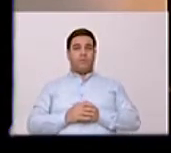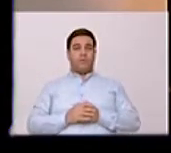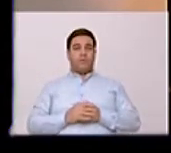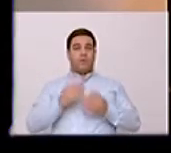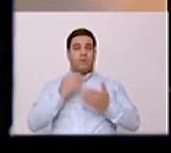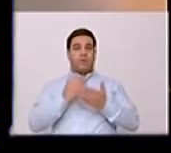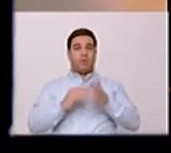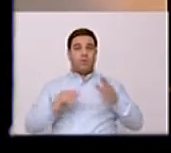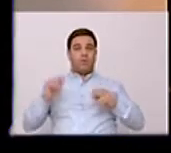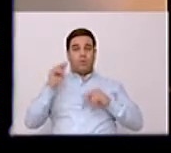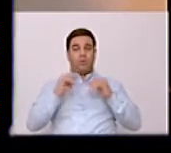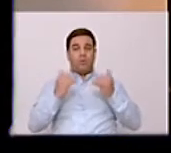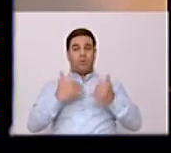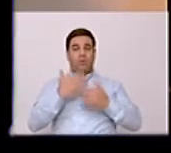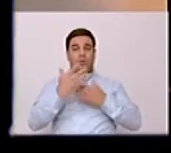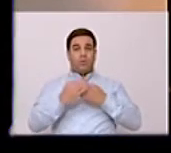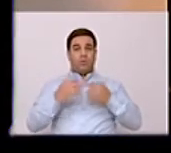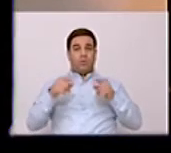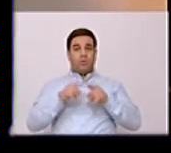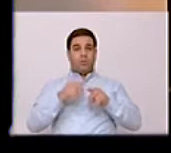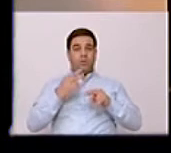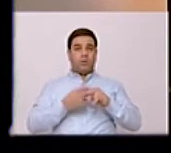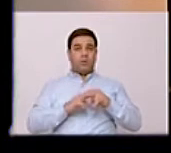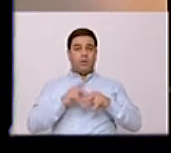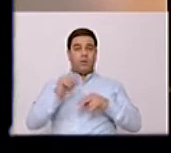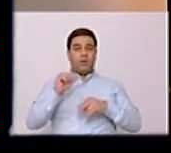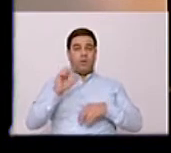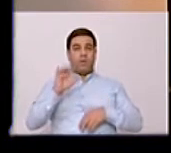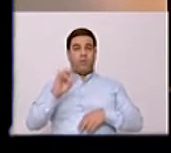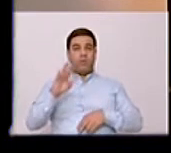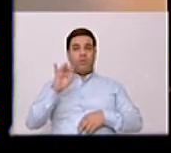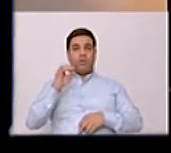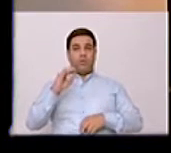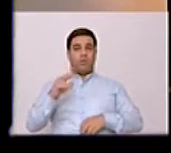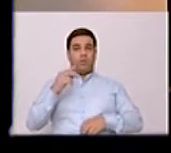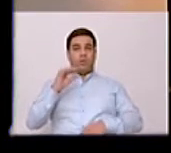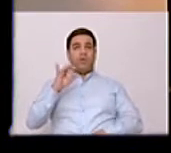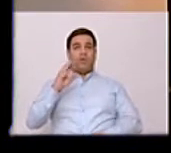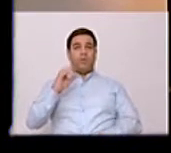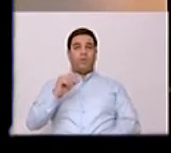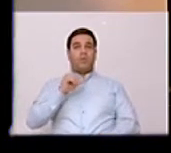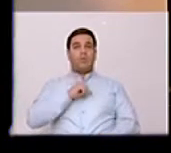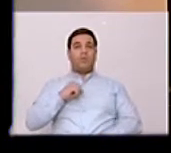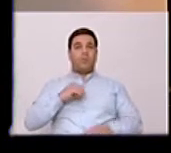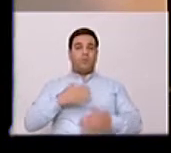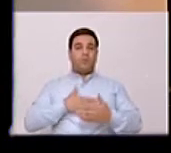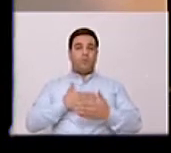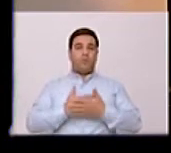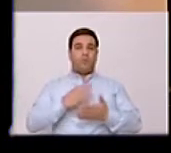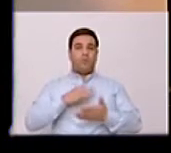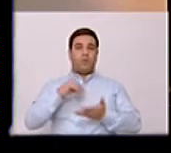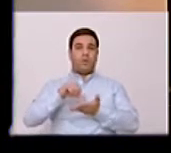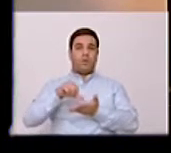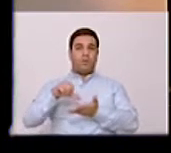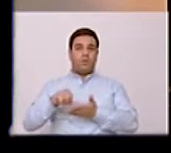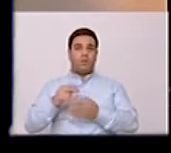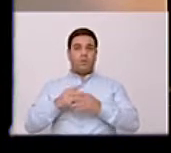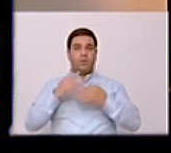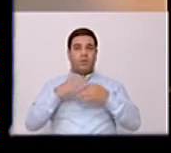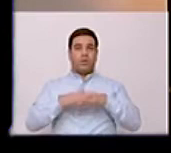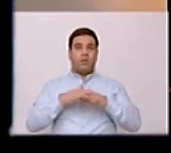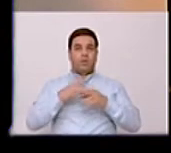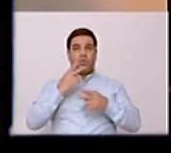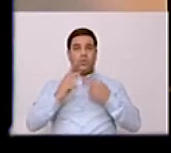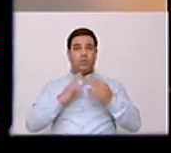Aziz o'quvchilar, bugun sizlar bilan birgalikda Abulfayzxon dramasidagi eng faol bo'lgan qahramonlarni tahlil qilib